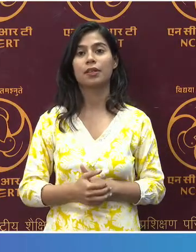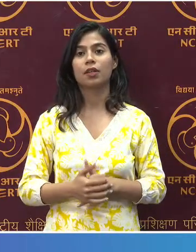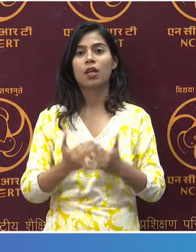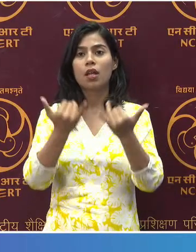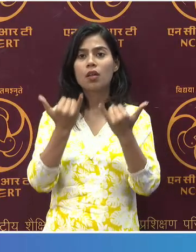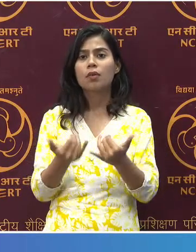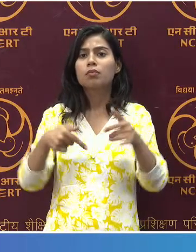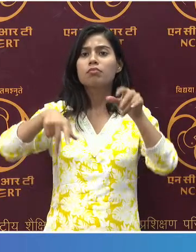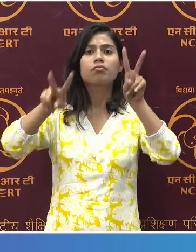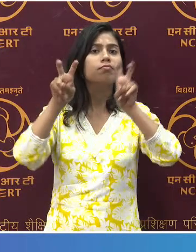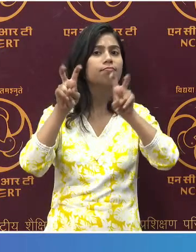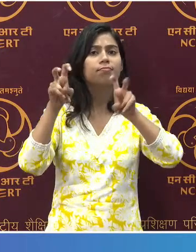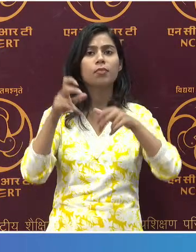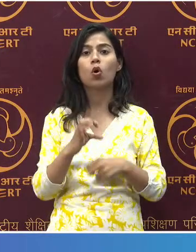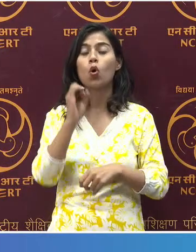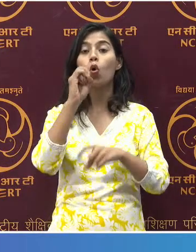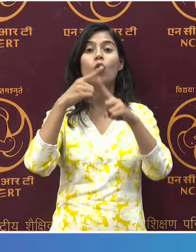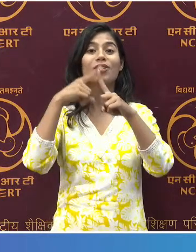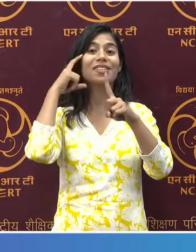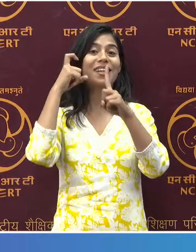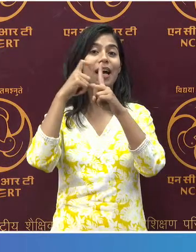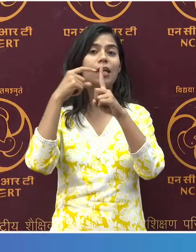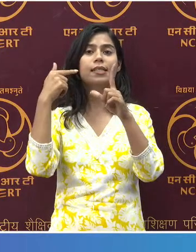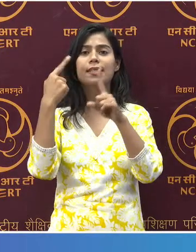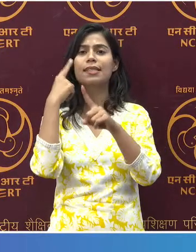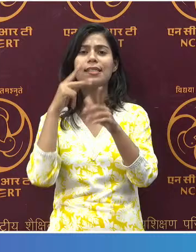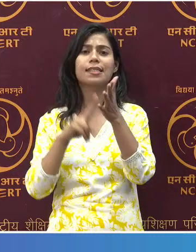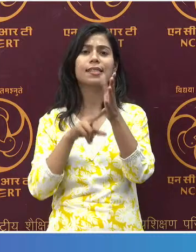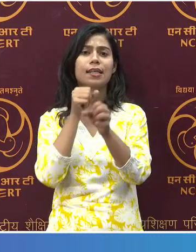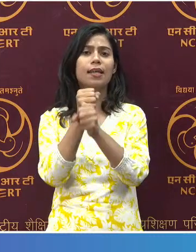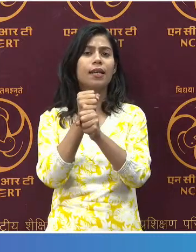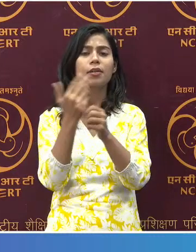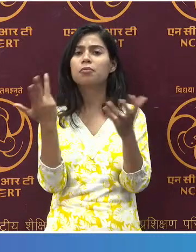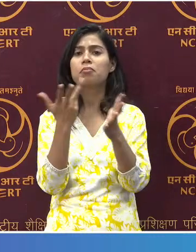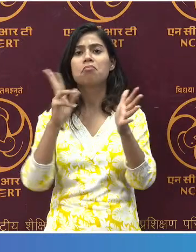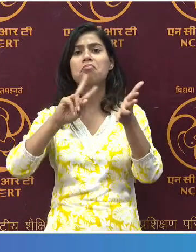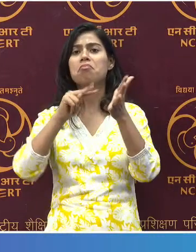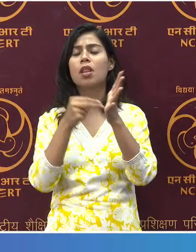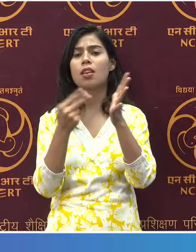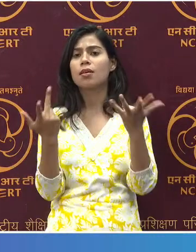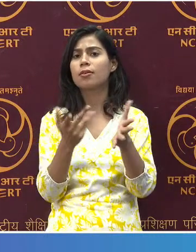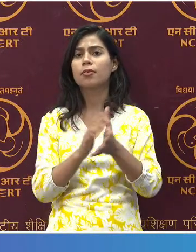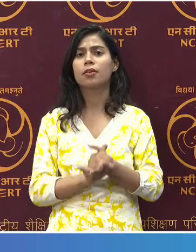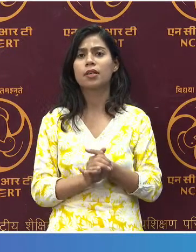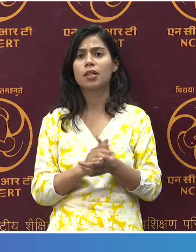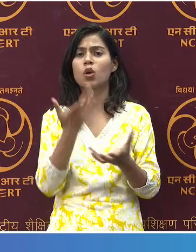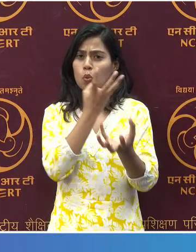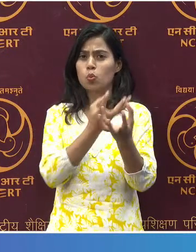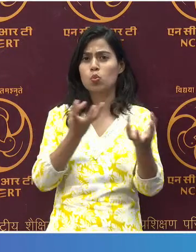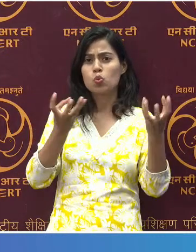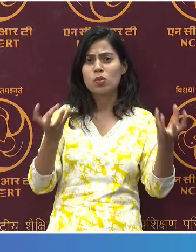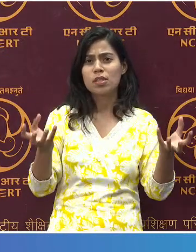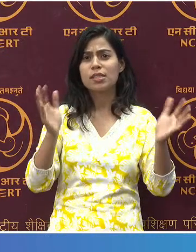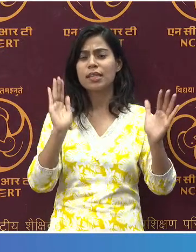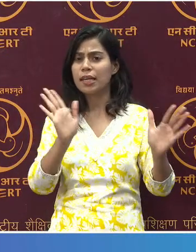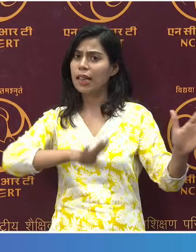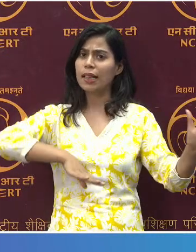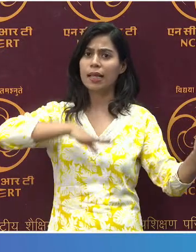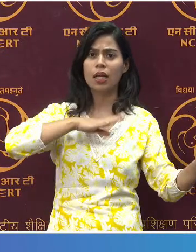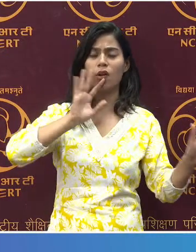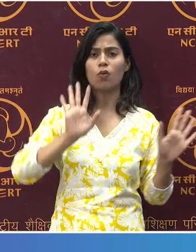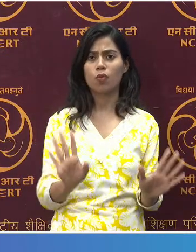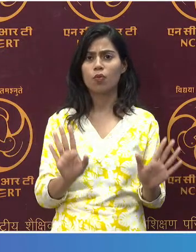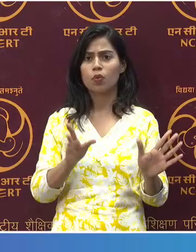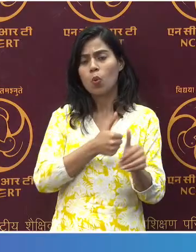Now, we will talk about oxidizing agents. Some substances are capable of adding oxygen to